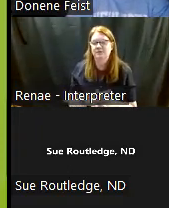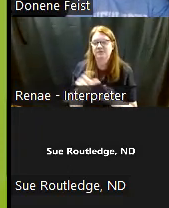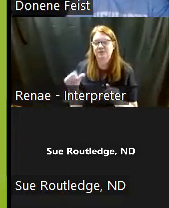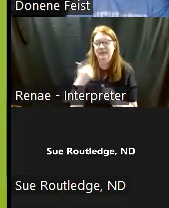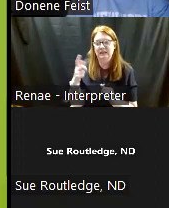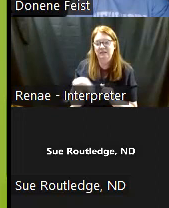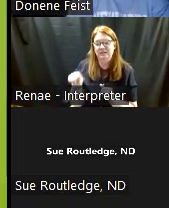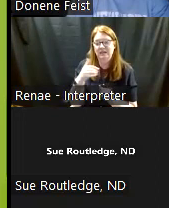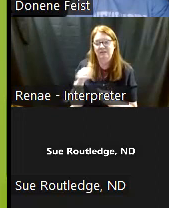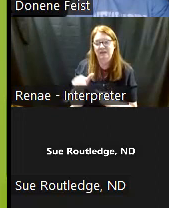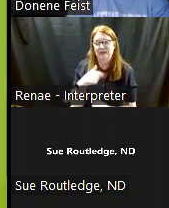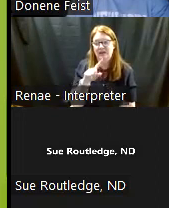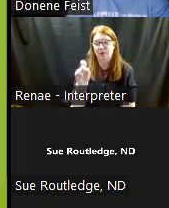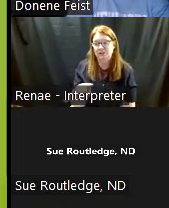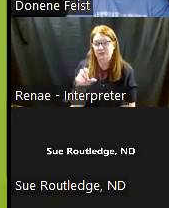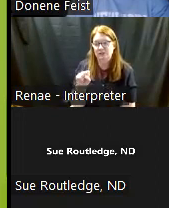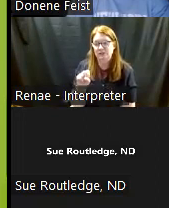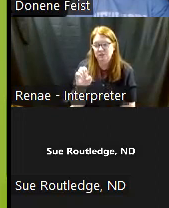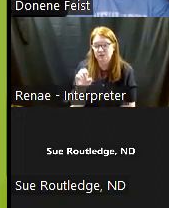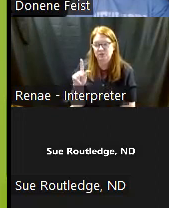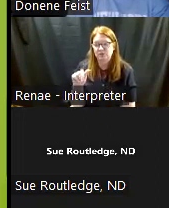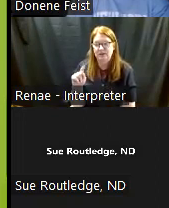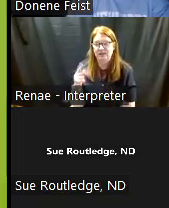any questions at all? Sue, Kathy?